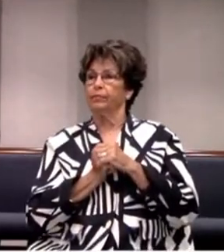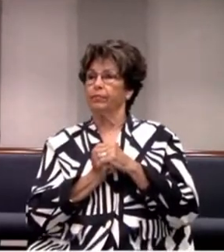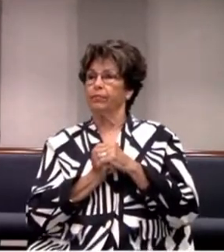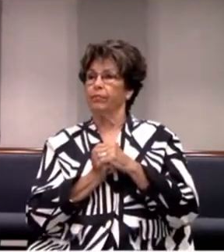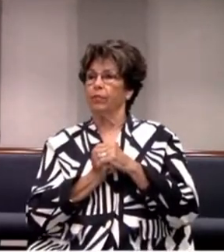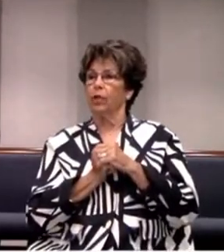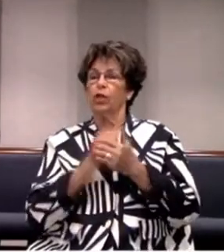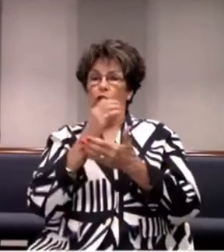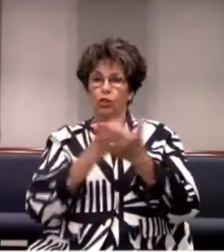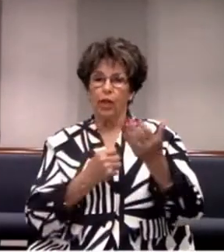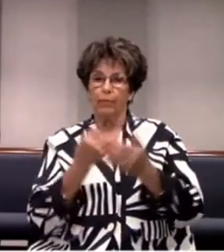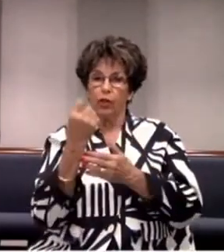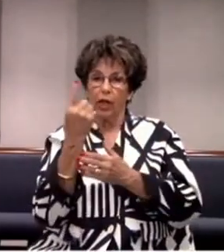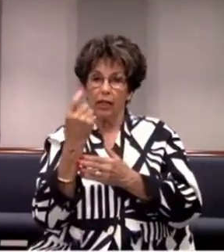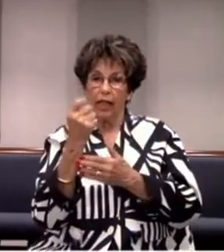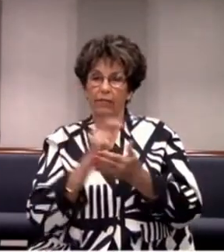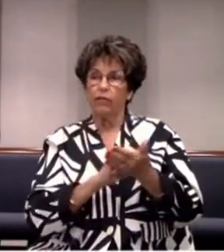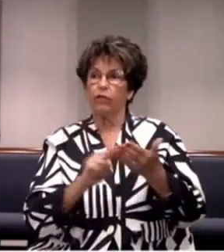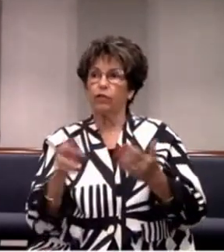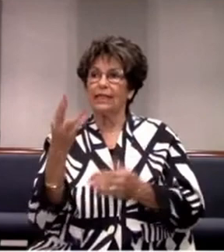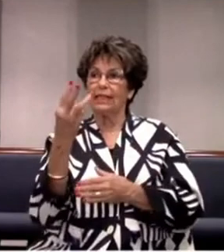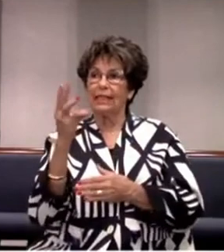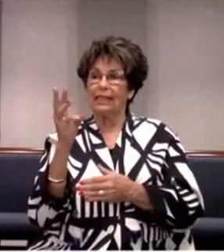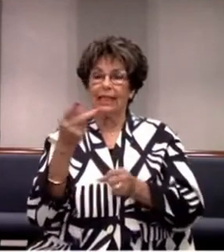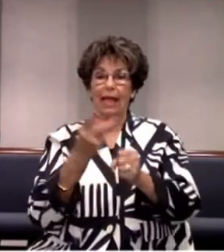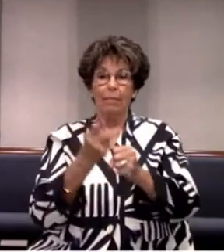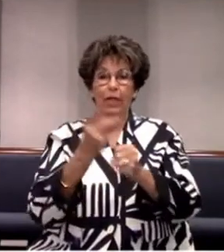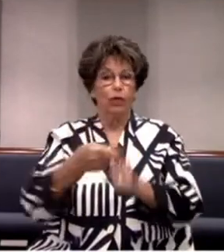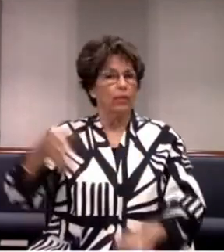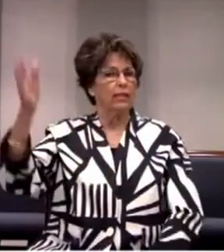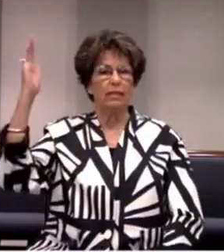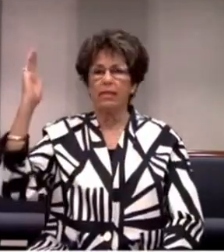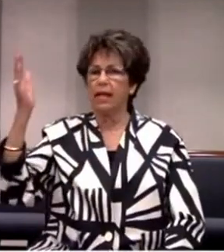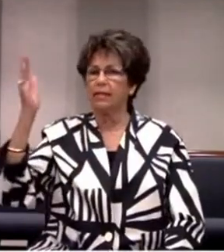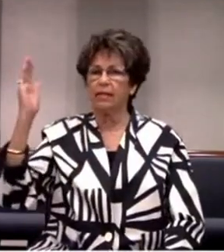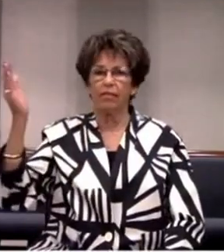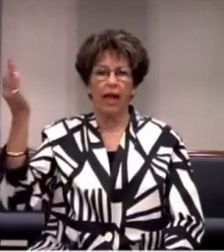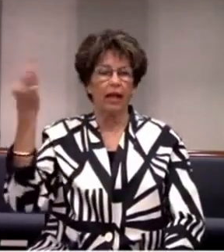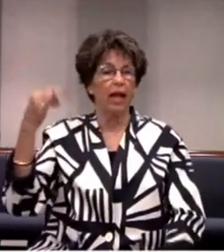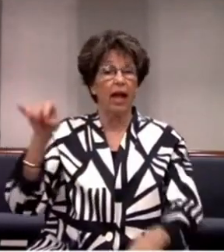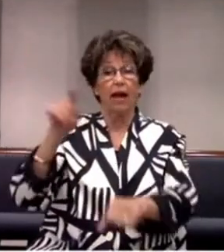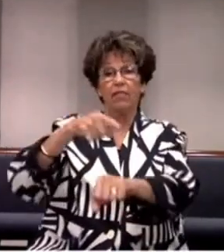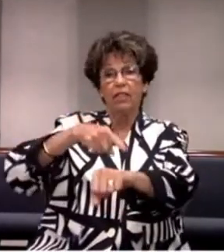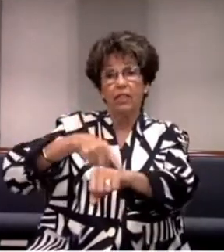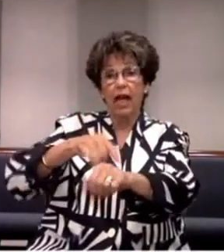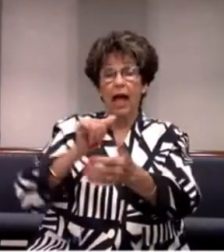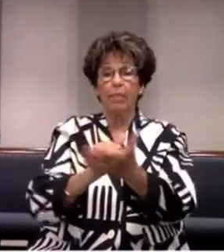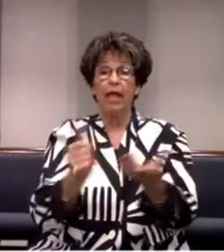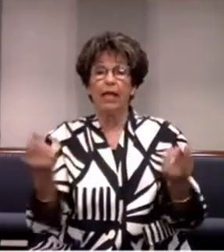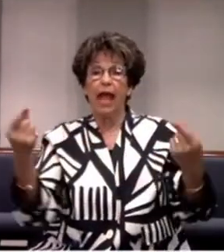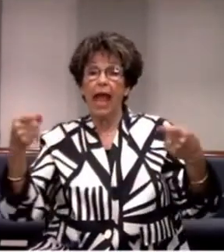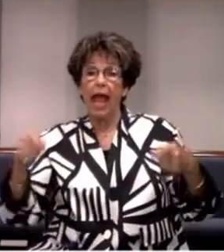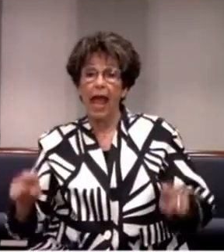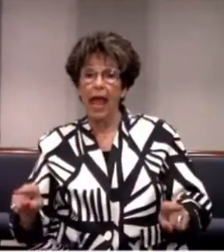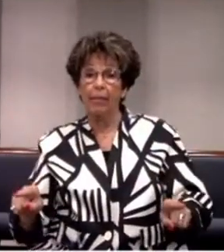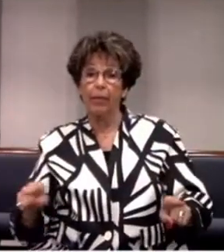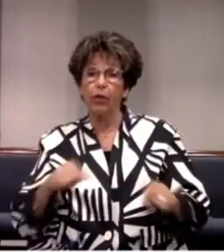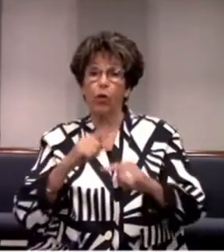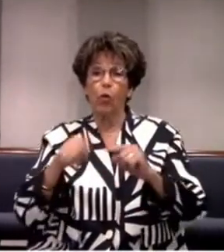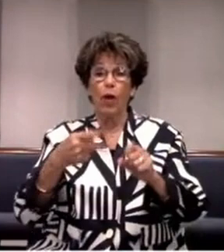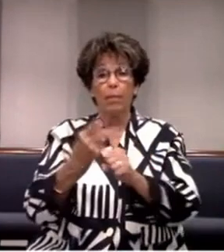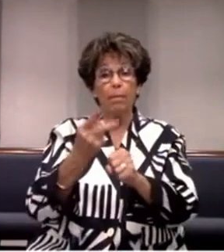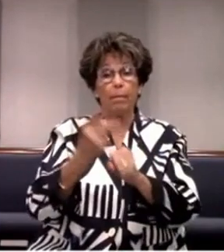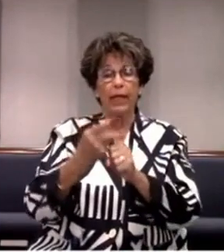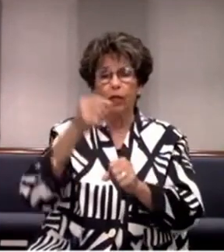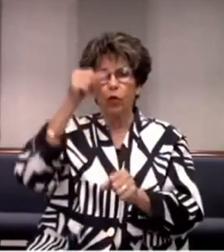chapter 11, verse number 16, Peter is testifying of a moment that happened where he